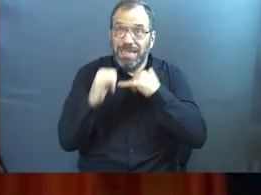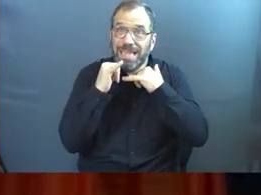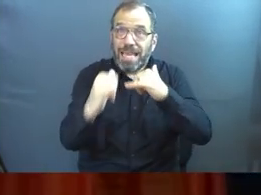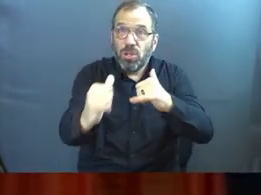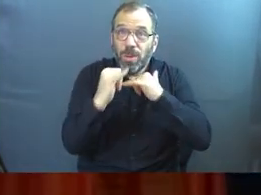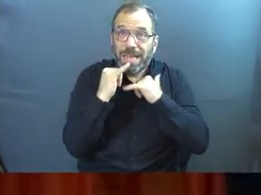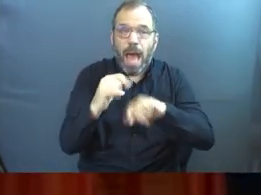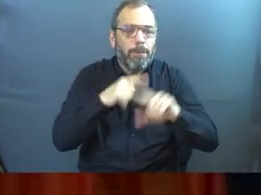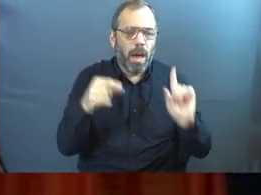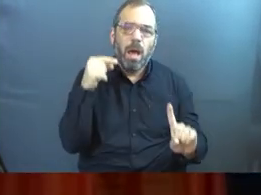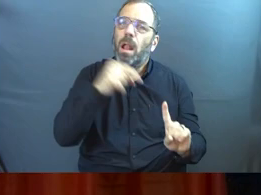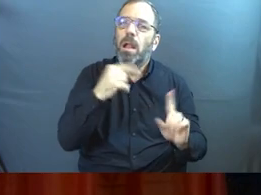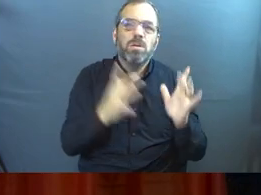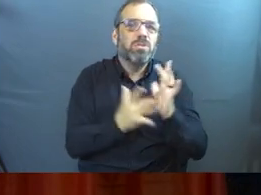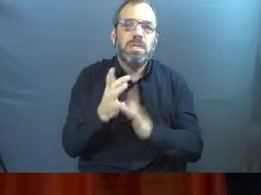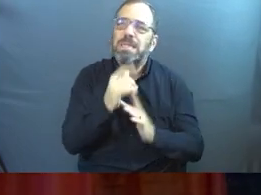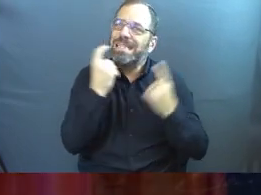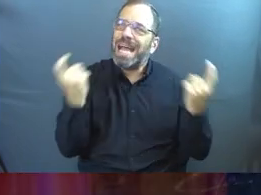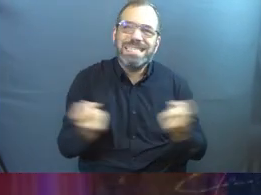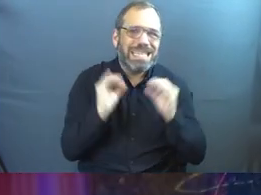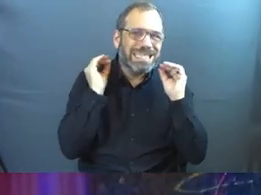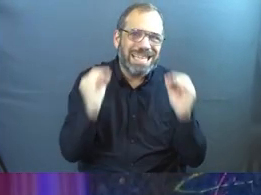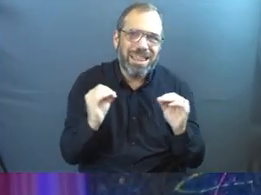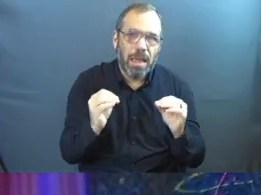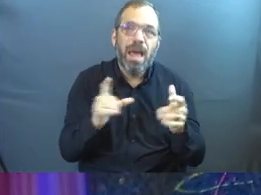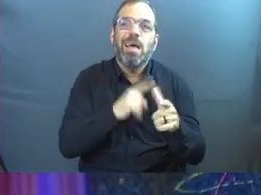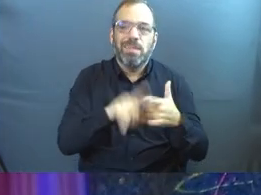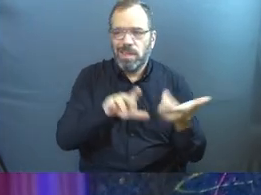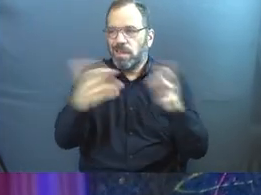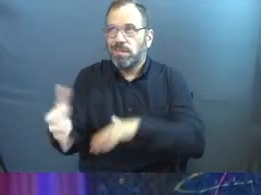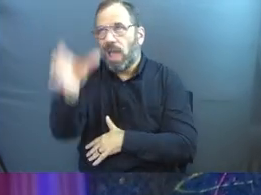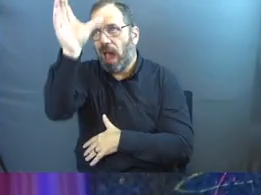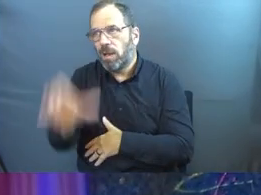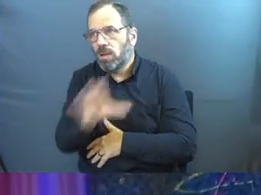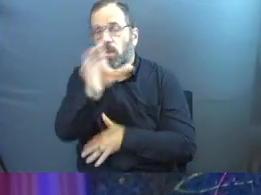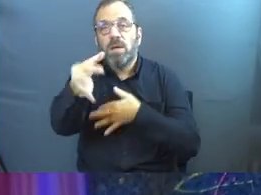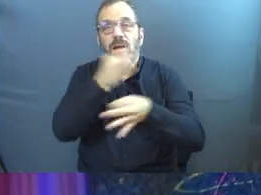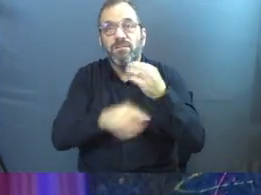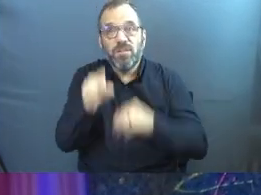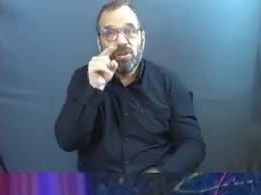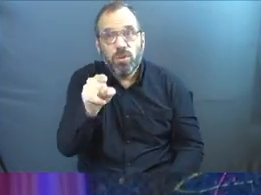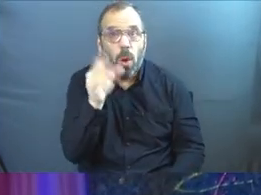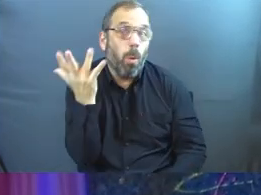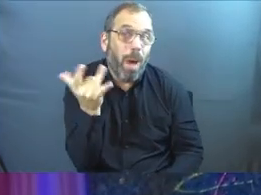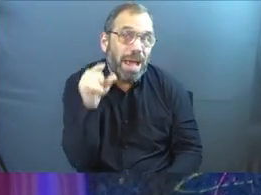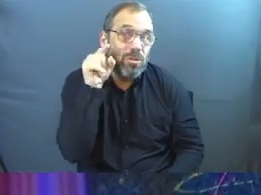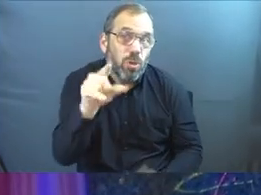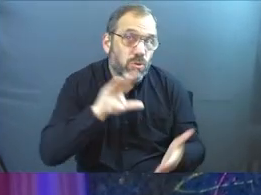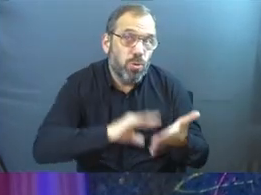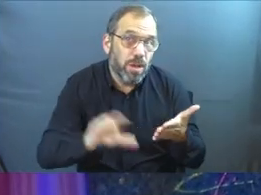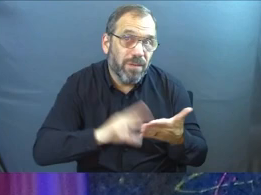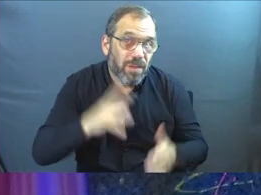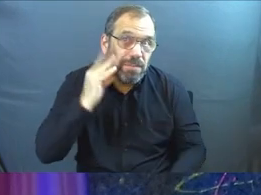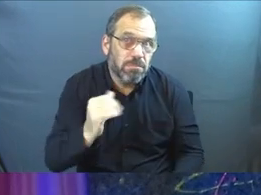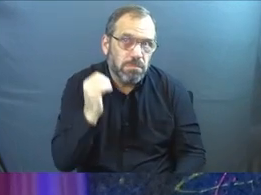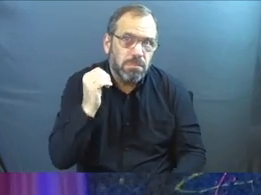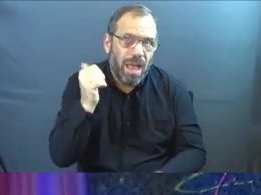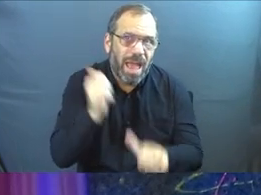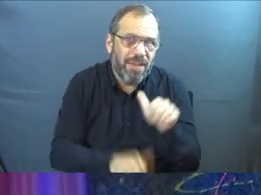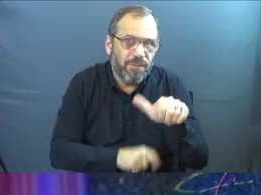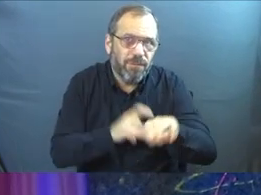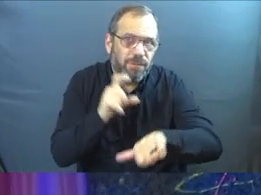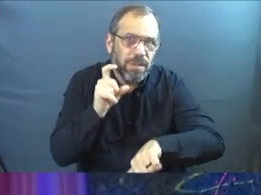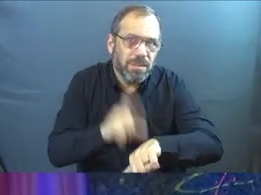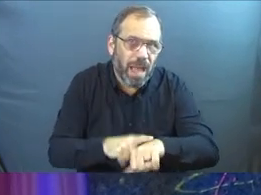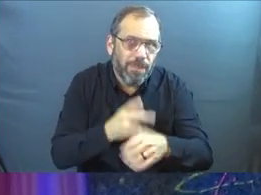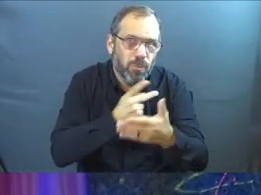we've been tempted, and yet he did not sin. And then he died on the cross for you so that you could be forgiven every single